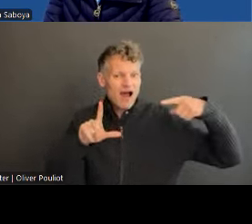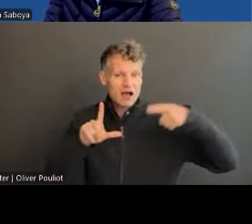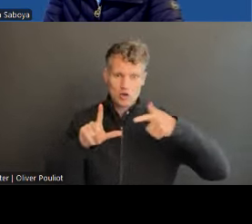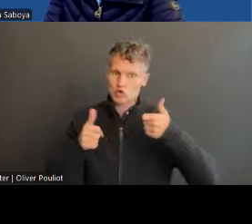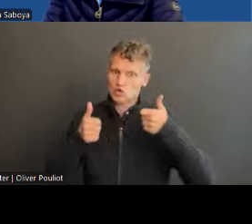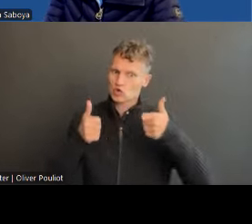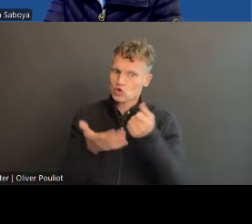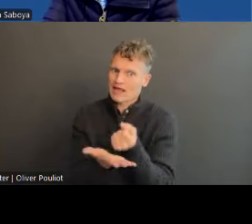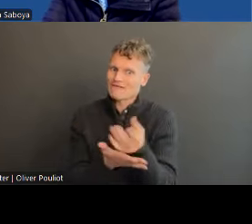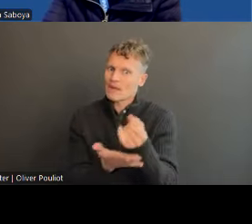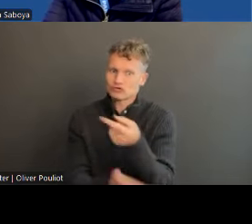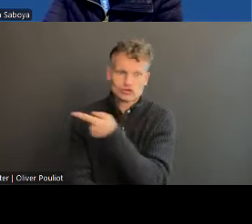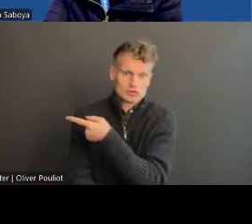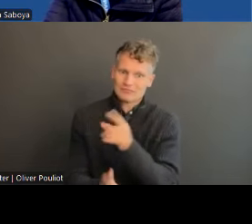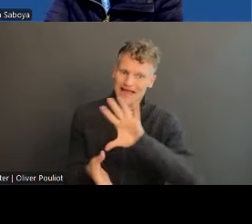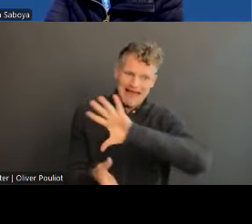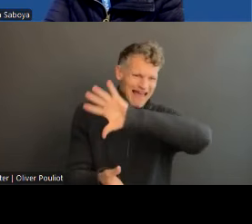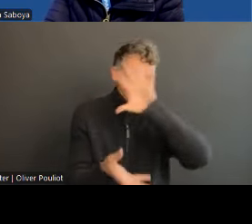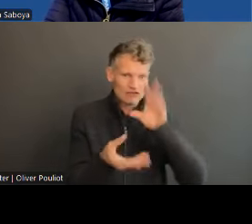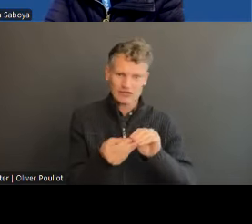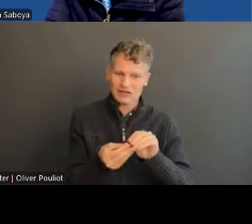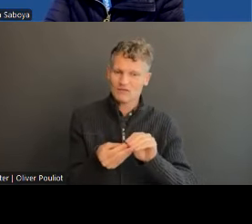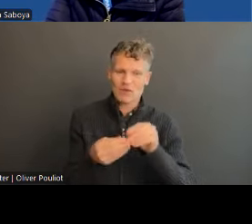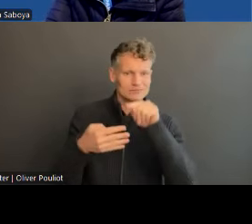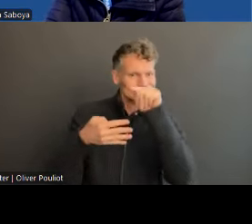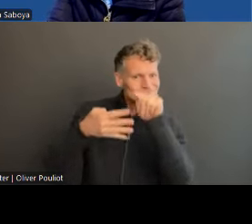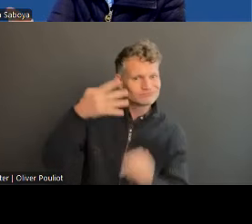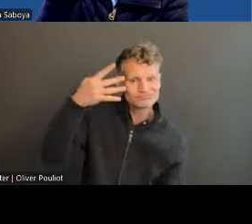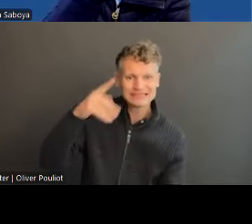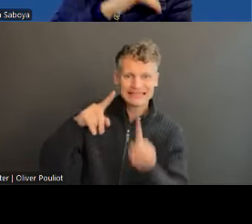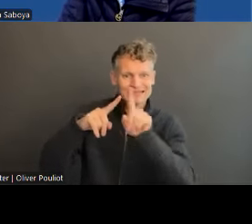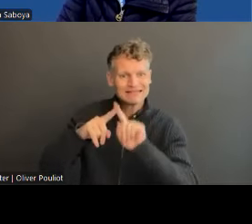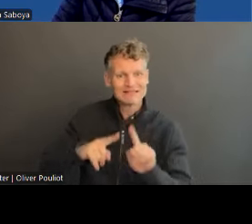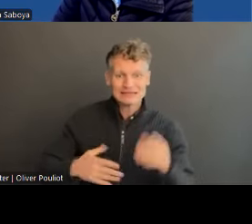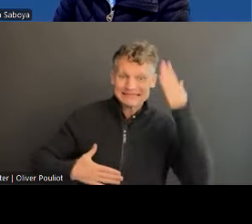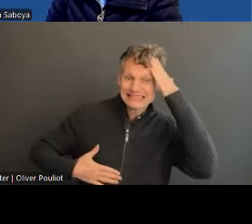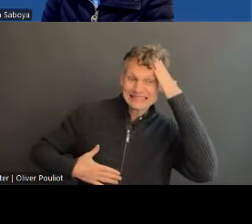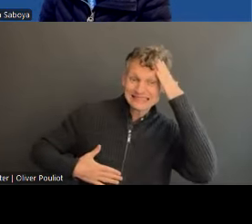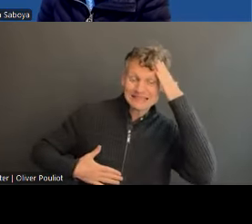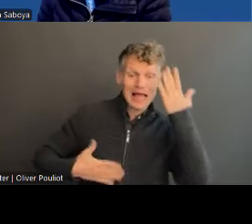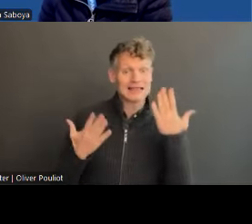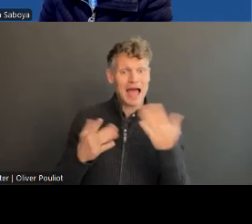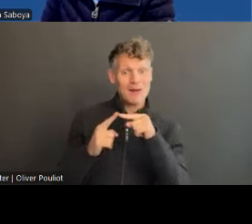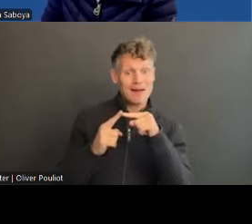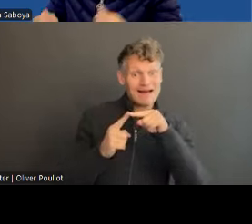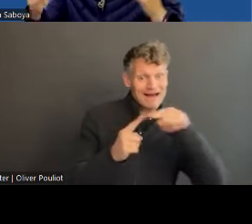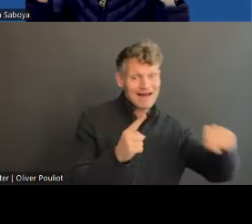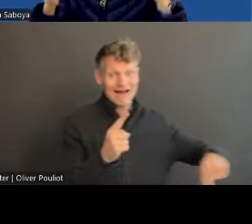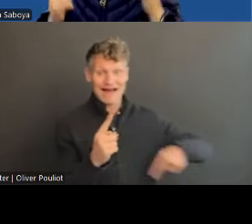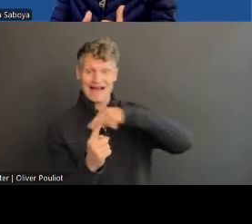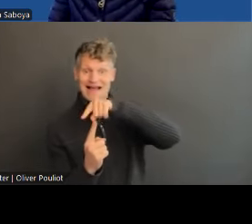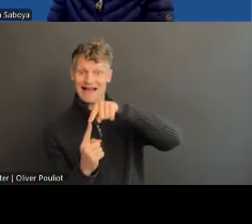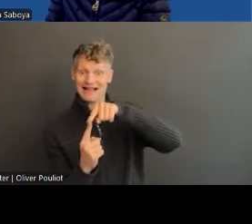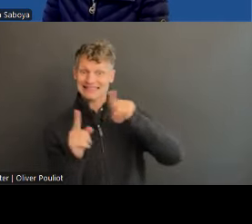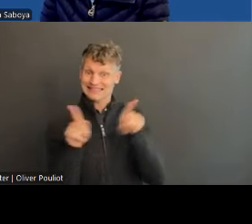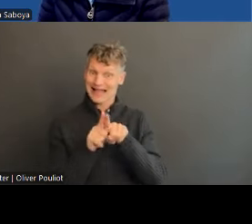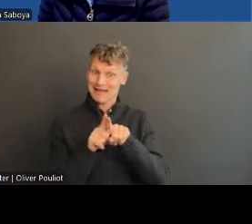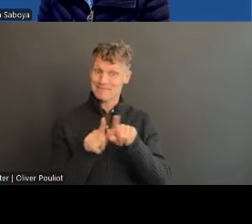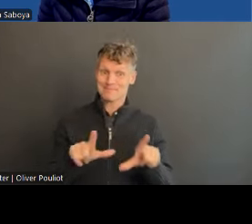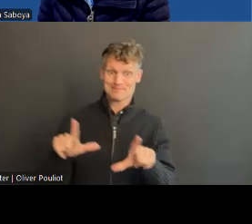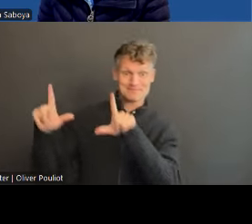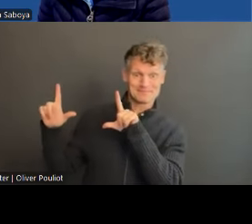plus diseases. And finally, as I started my presentation with the past and